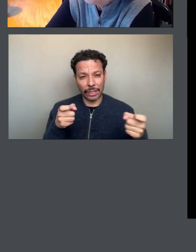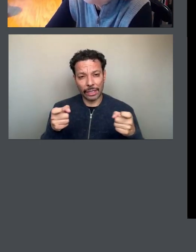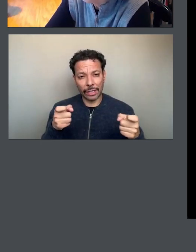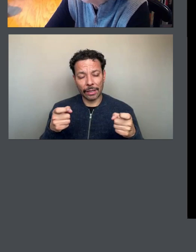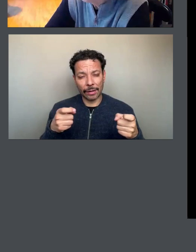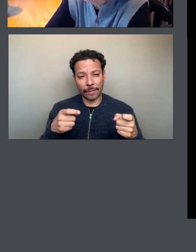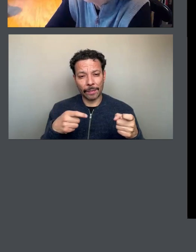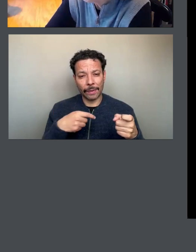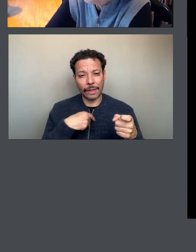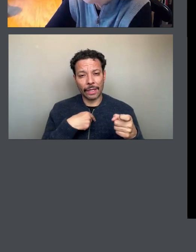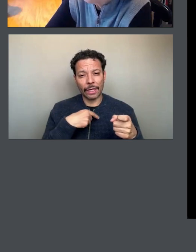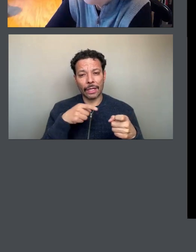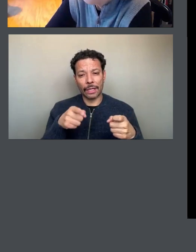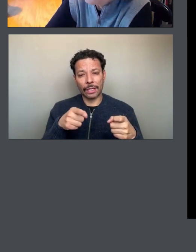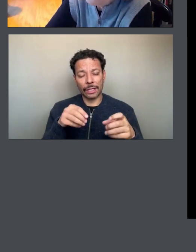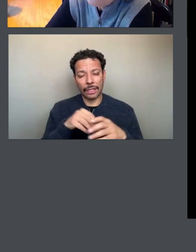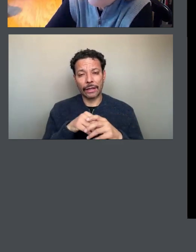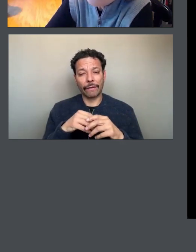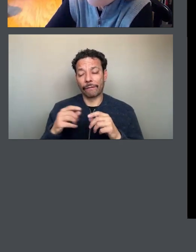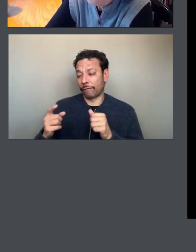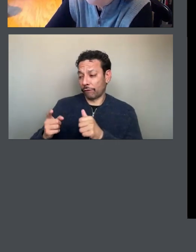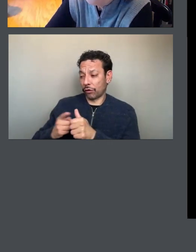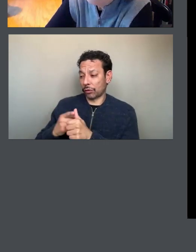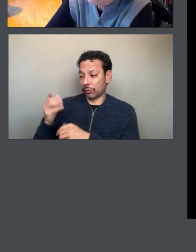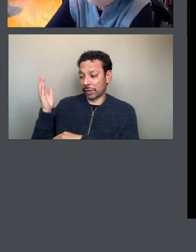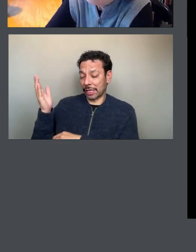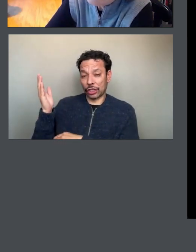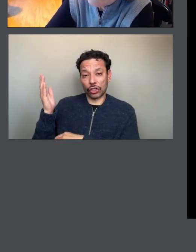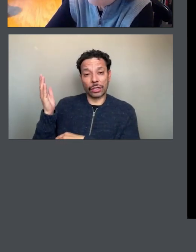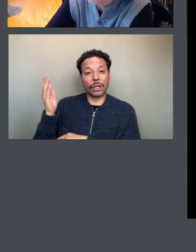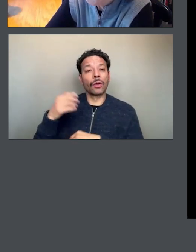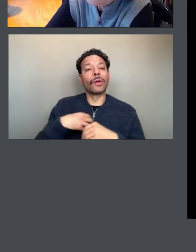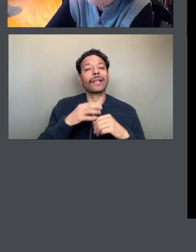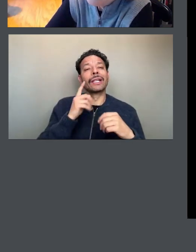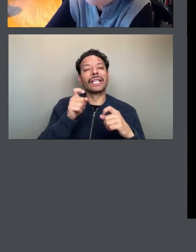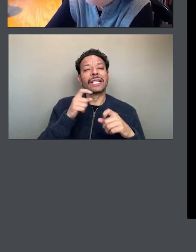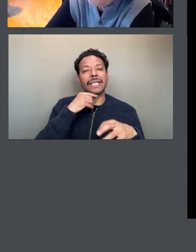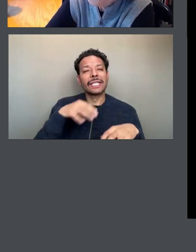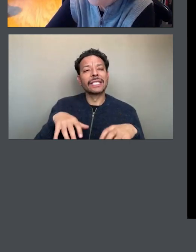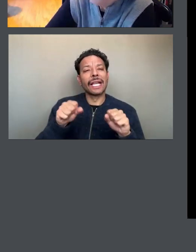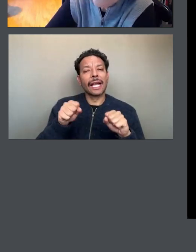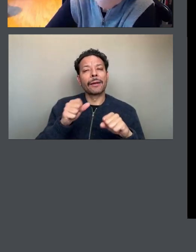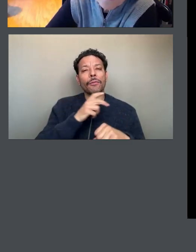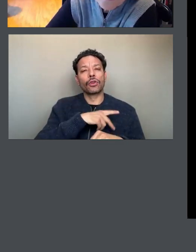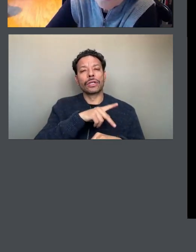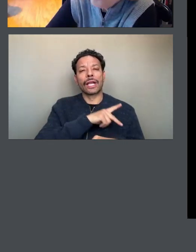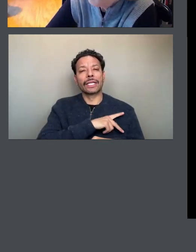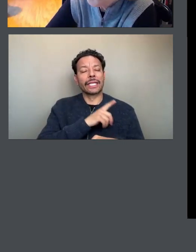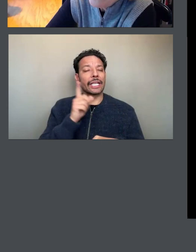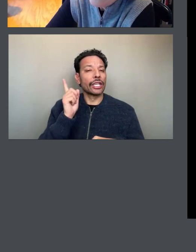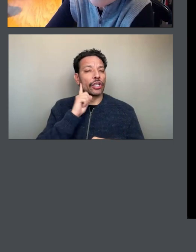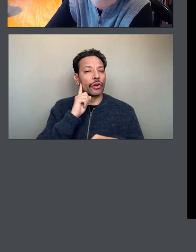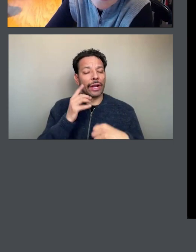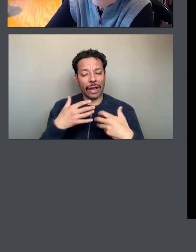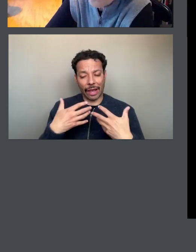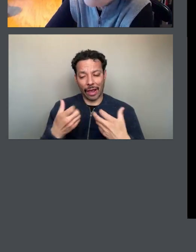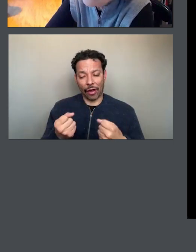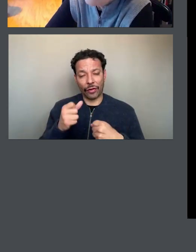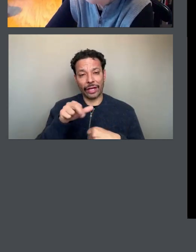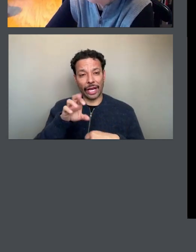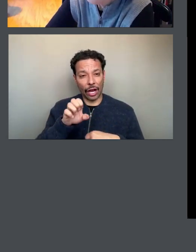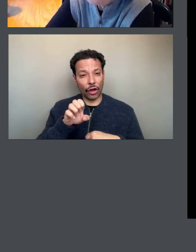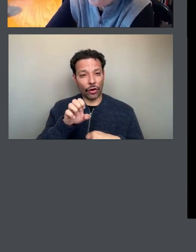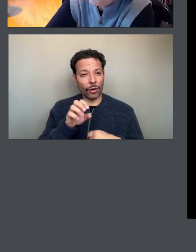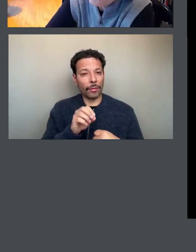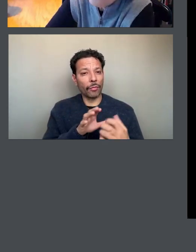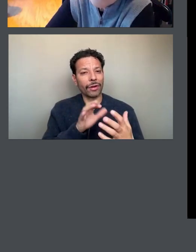alluded to in the first presentation, is that we really need to take a personalized hearing healthcare approach. It's not one